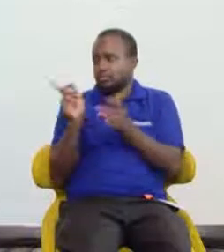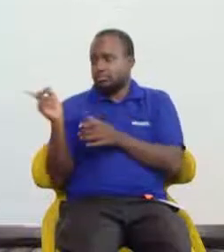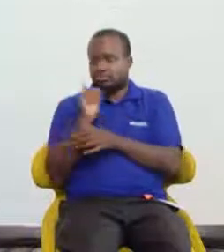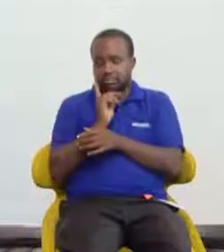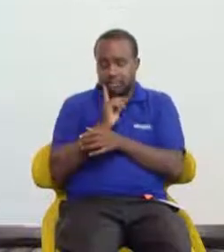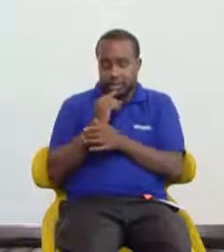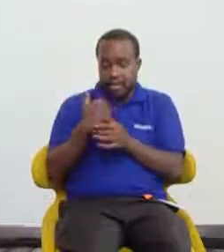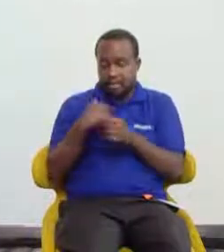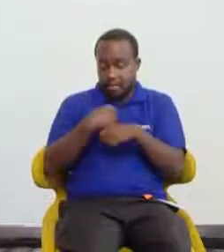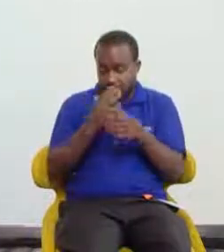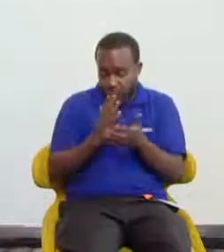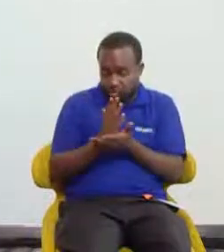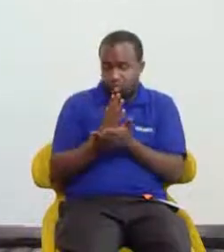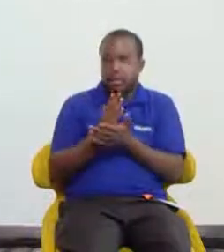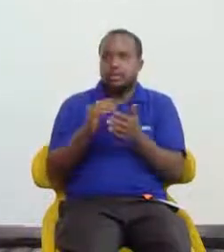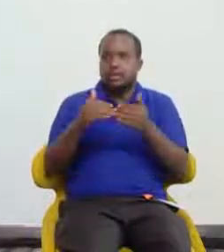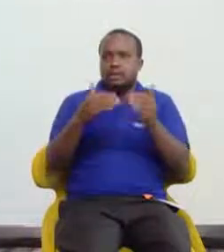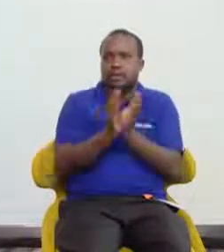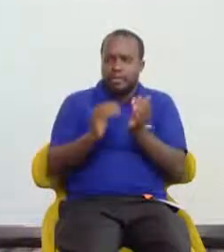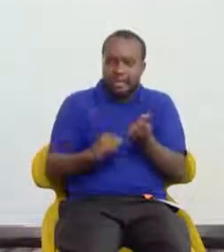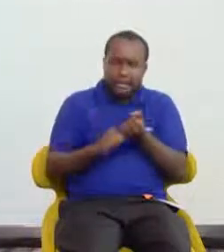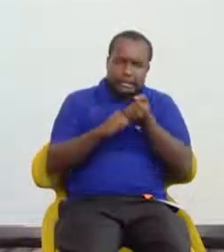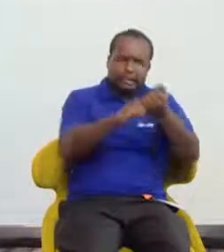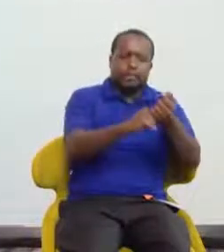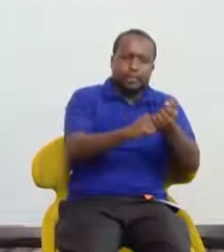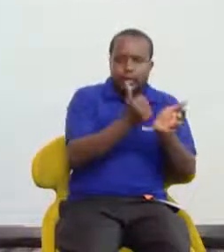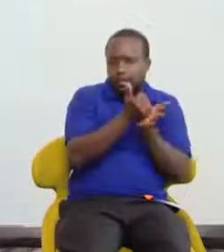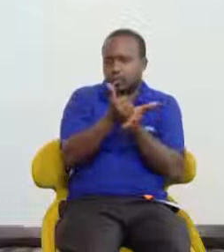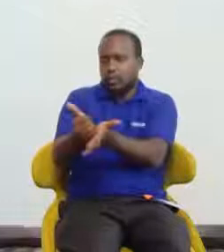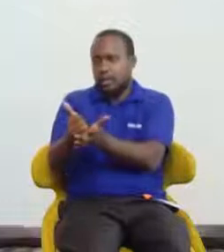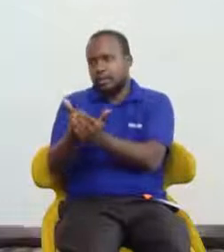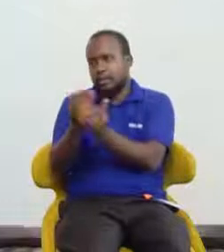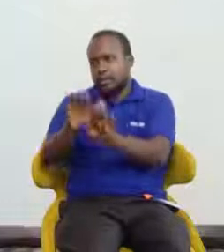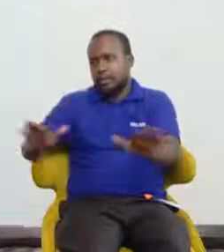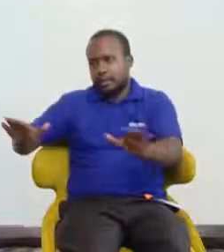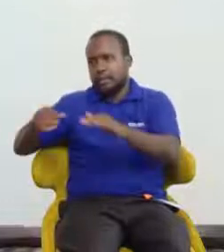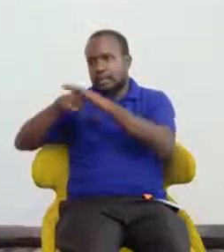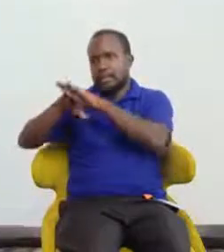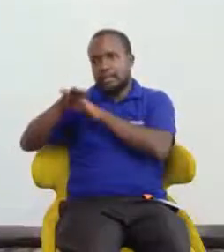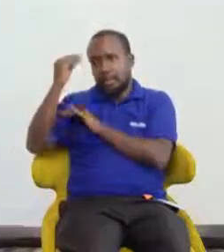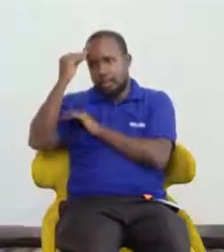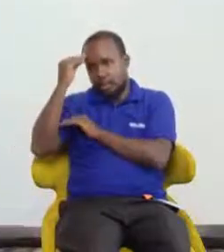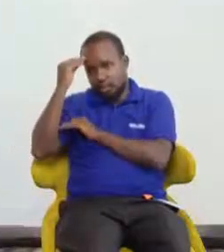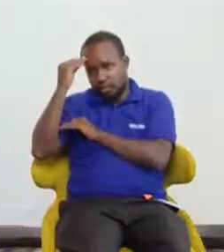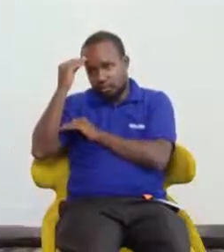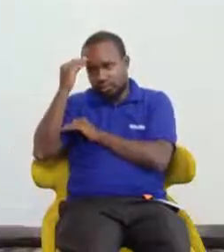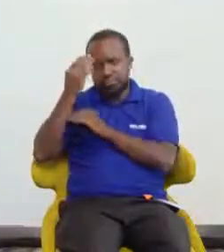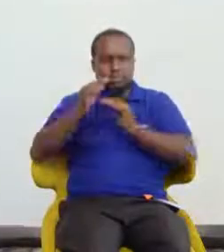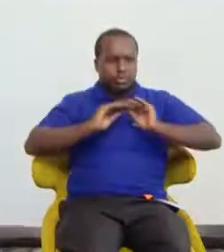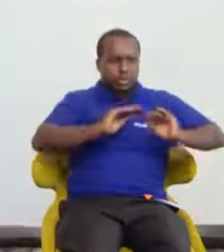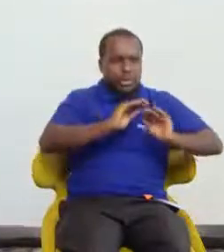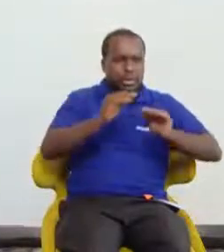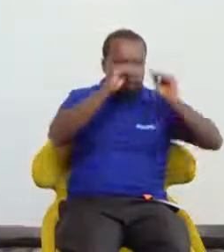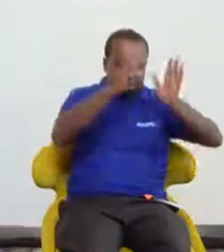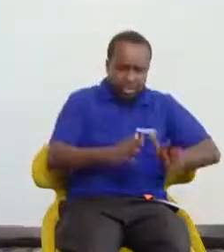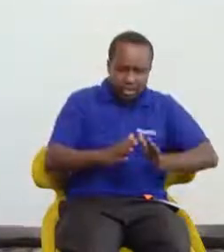the support that families need to be able to help their children access the education that they need. We're training teachers, we're training parents,